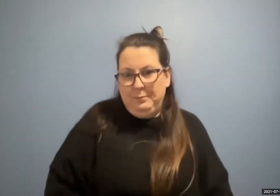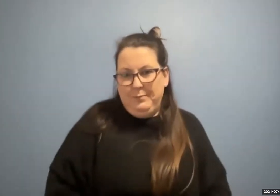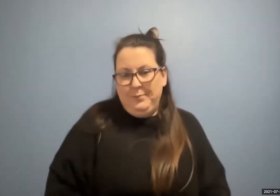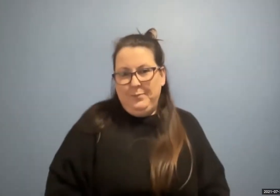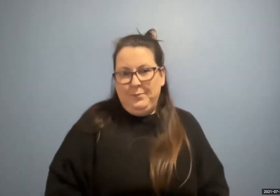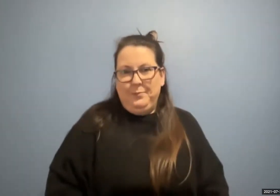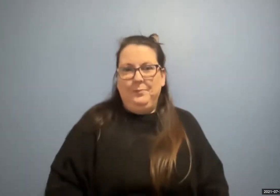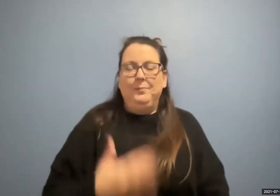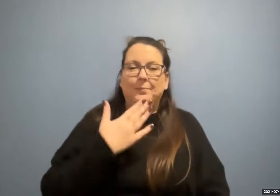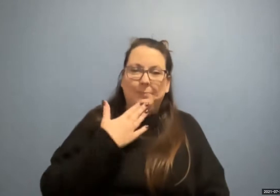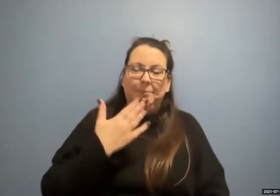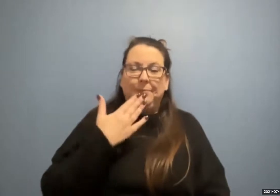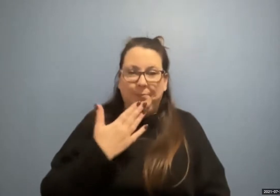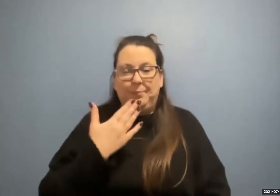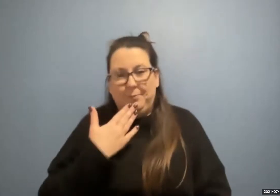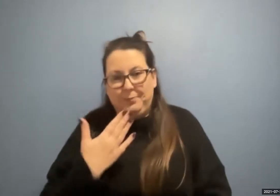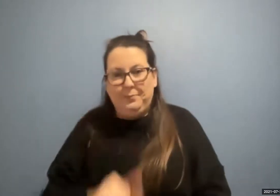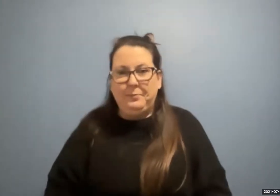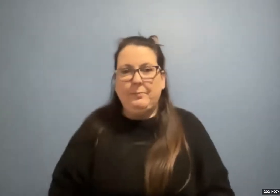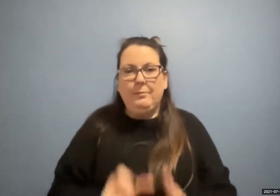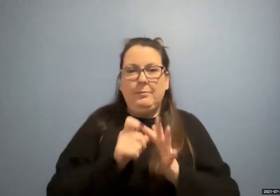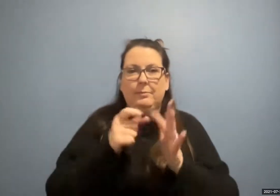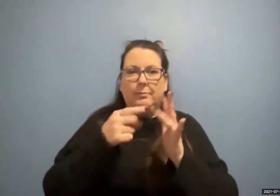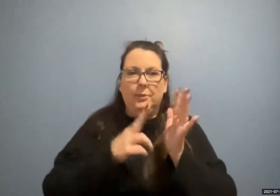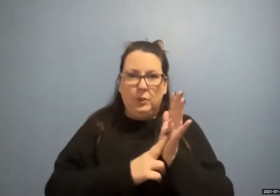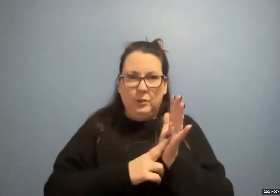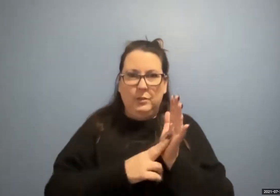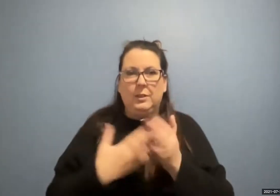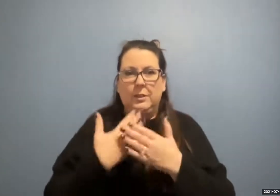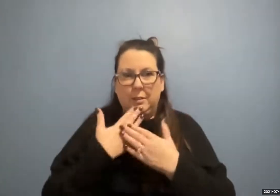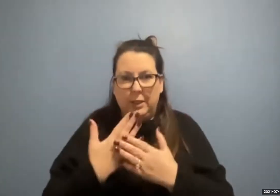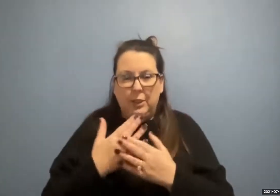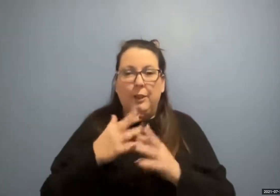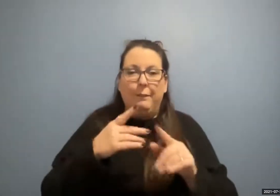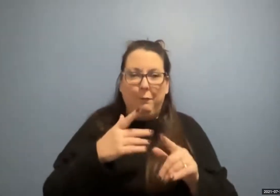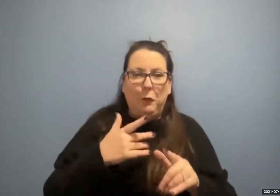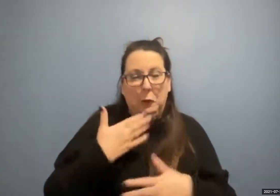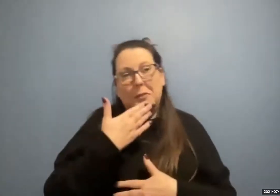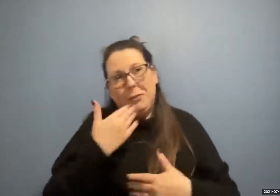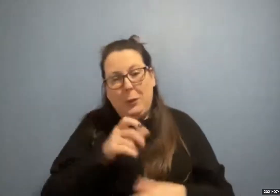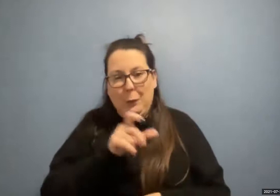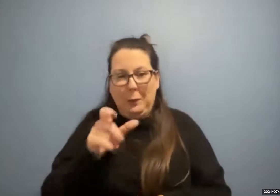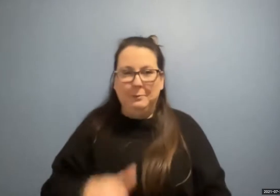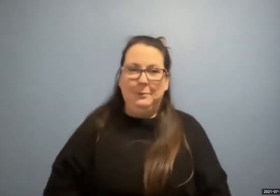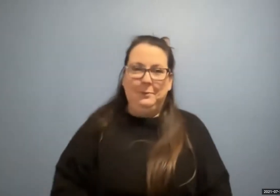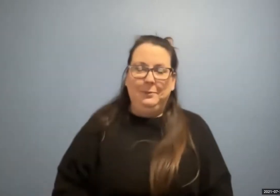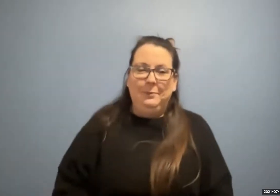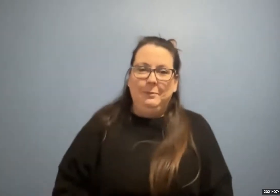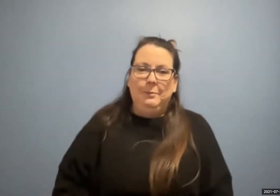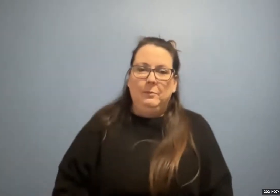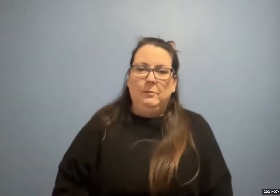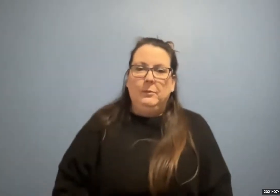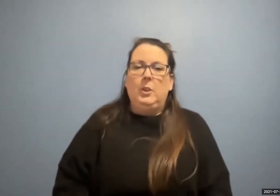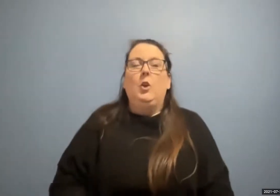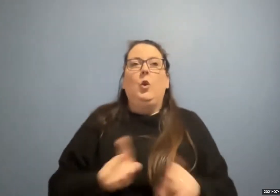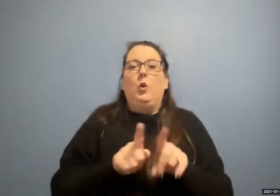Thank you very much, Don. Thank you for that very kind introduction. And I'd also like to